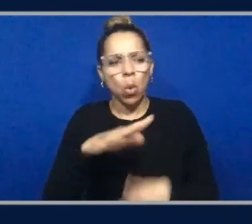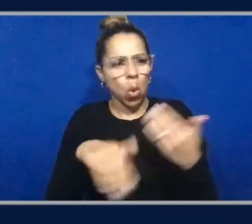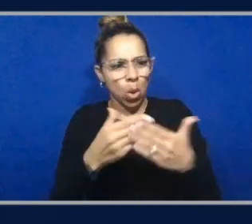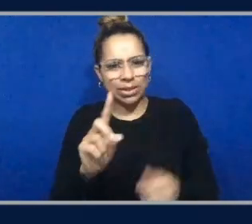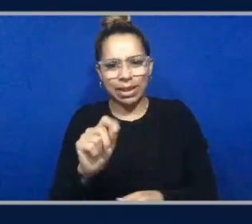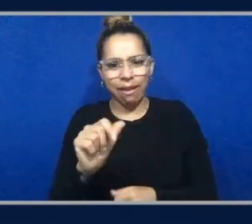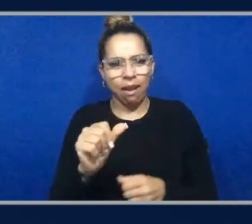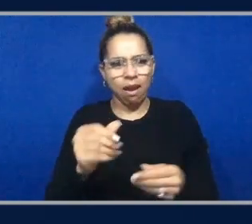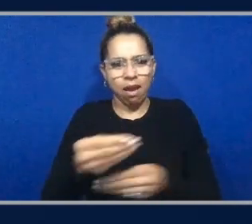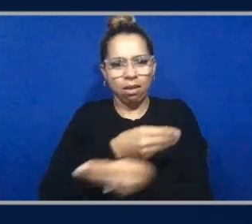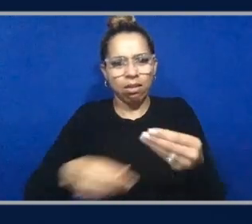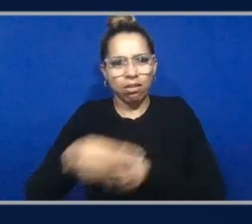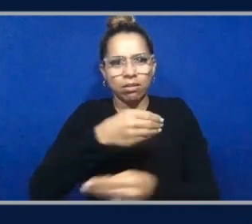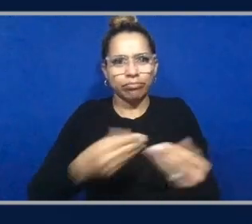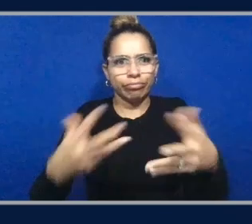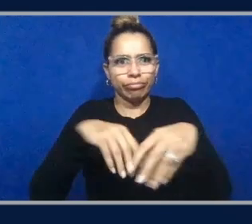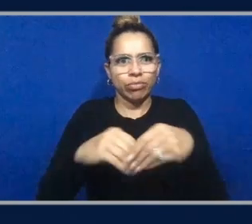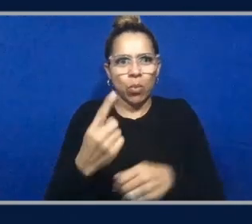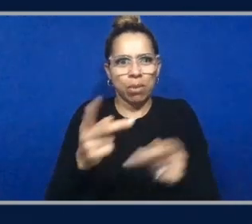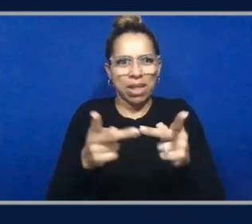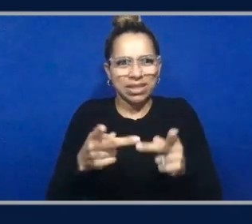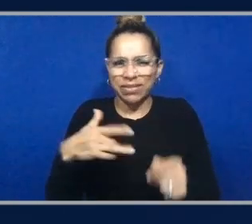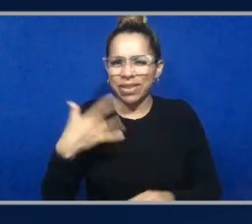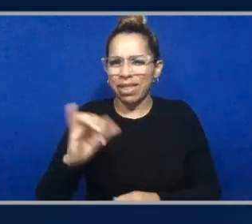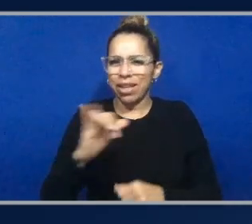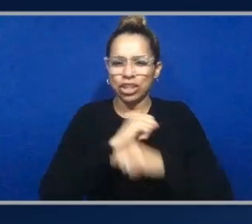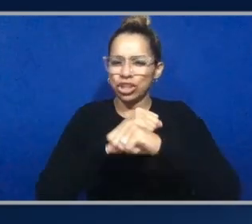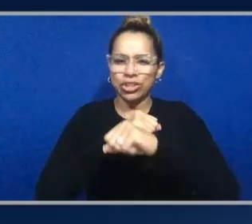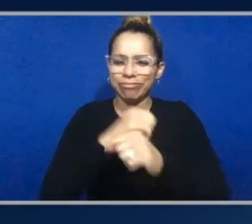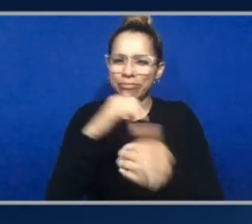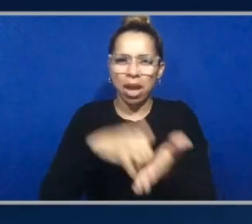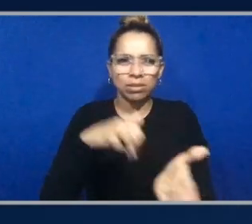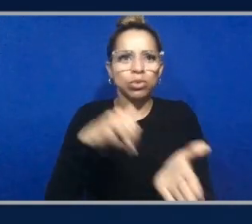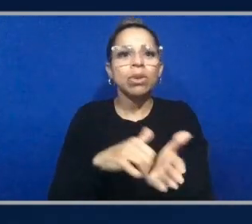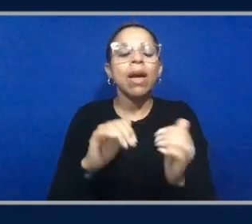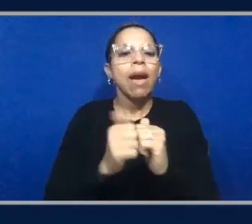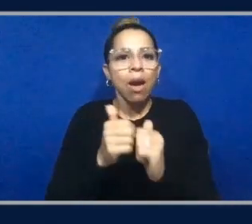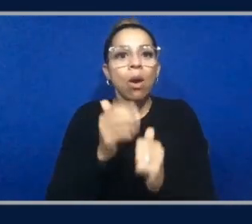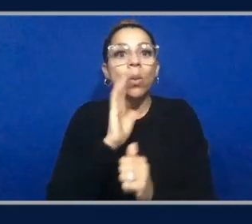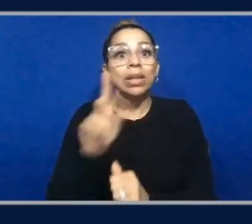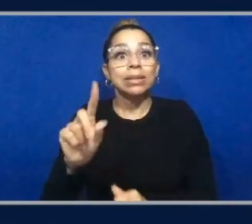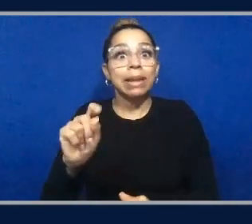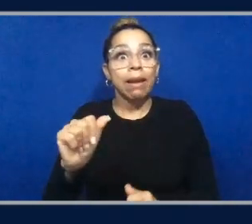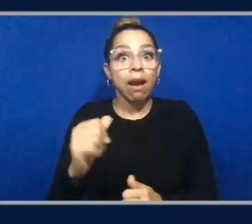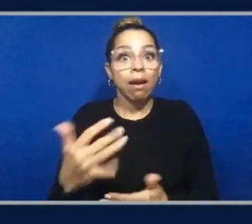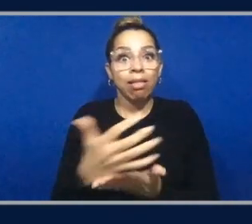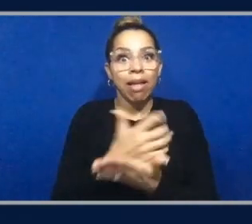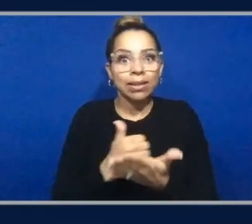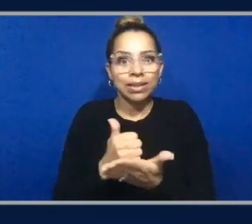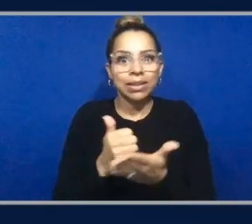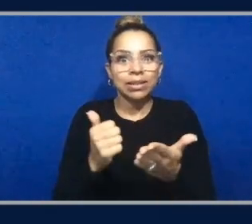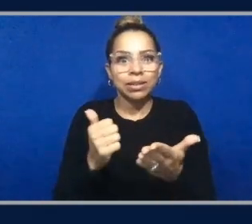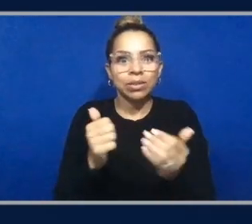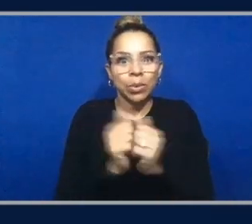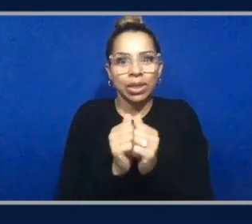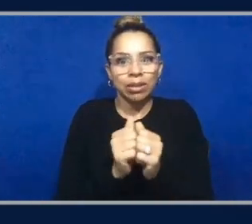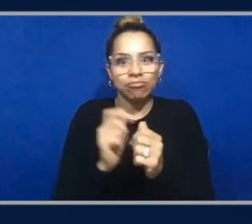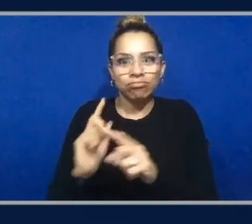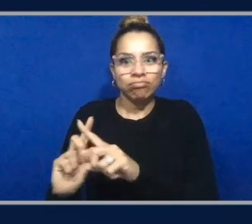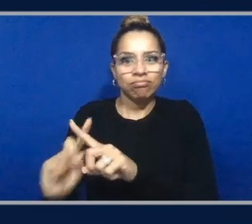security nightmare. How will data be protected between sharing teams? That's a great question. That was actually the one I was thinking about. Yep. Went